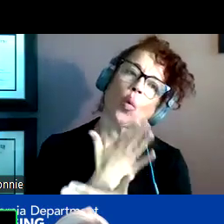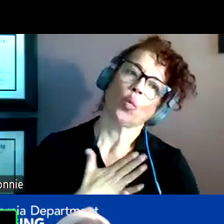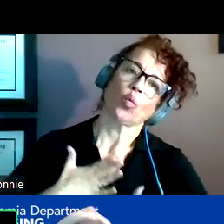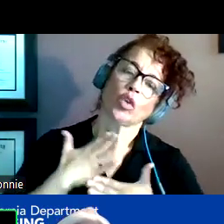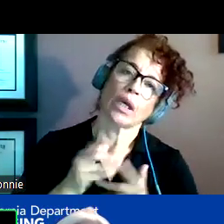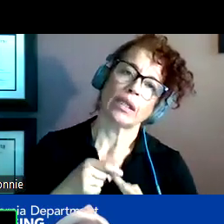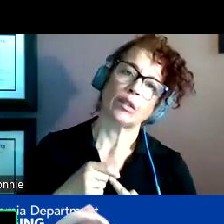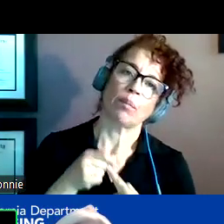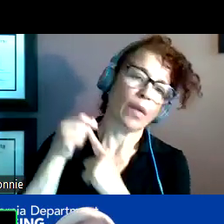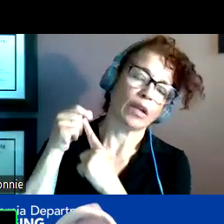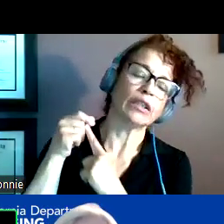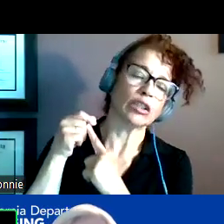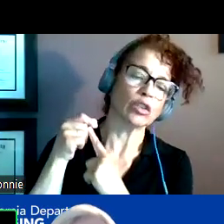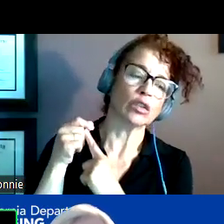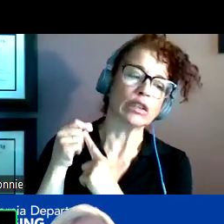it, especially